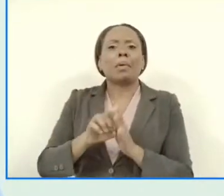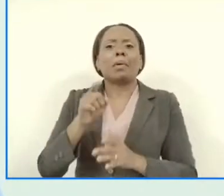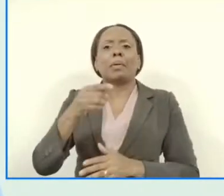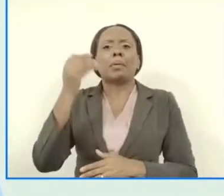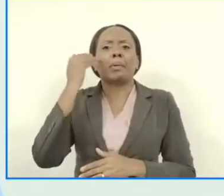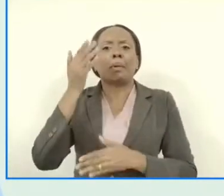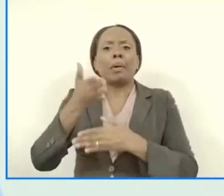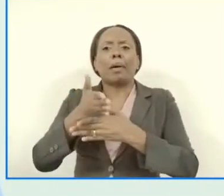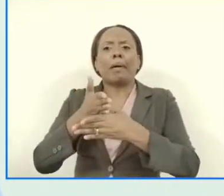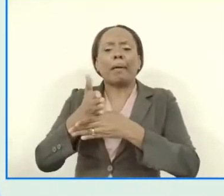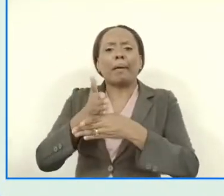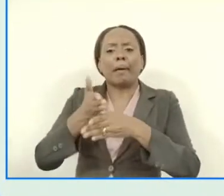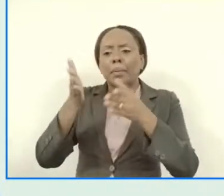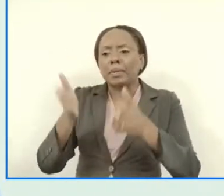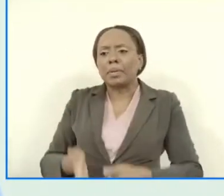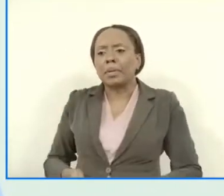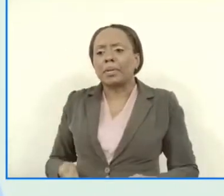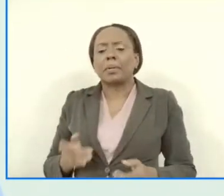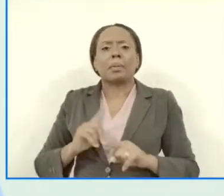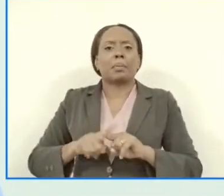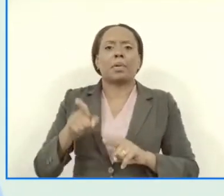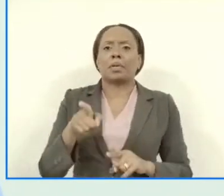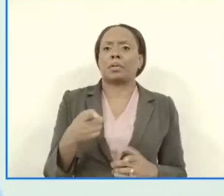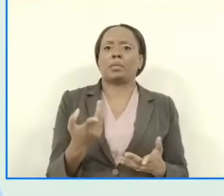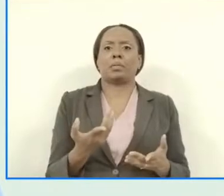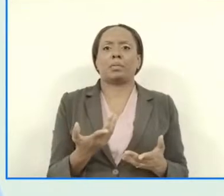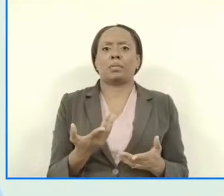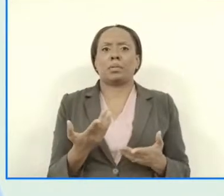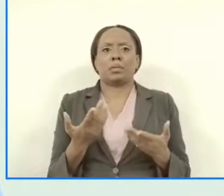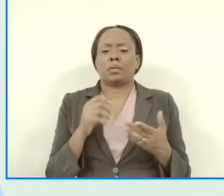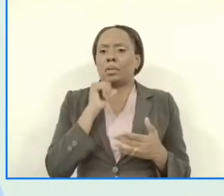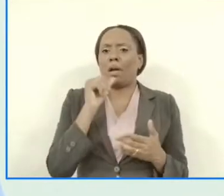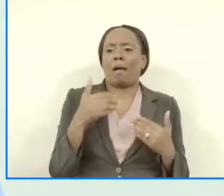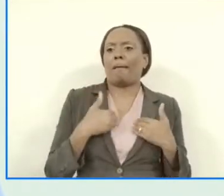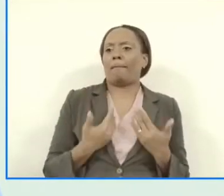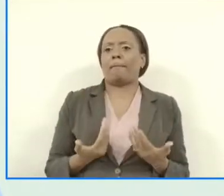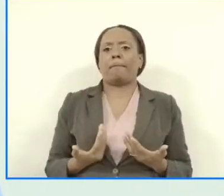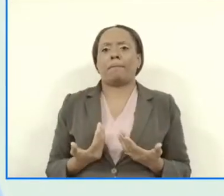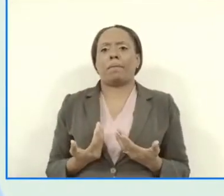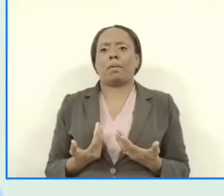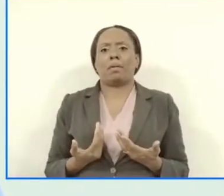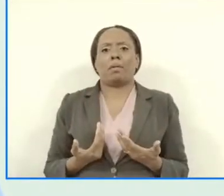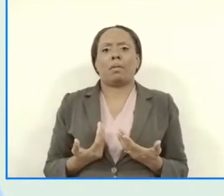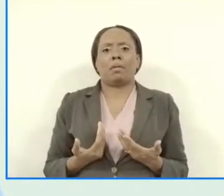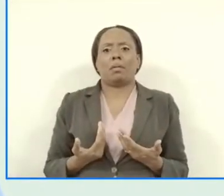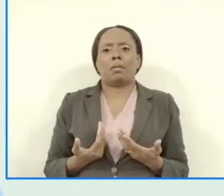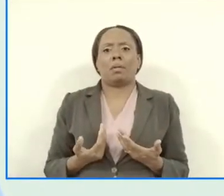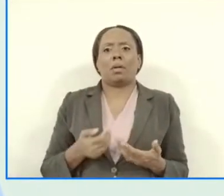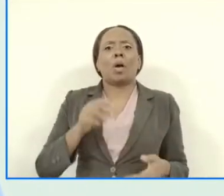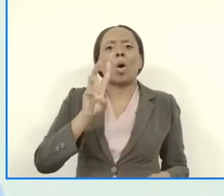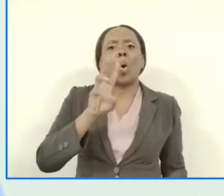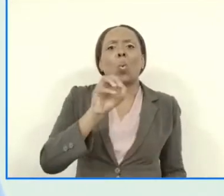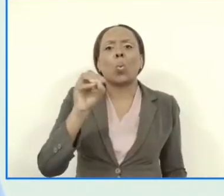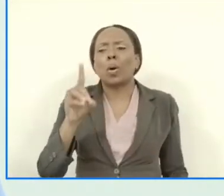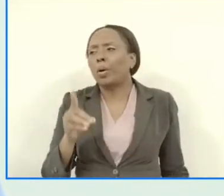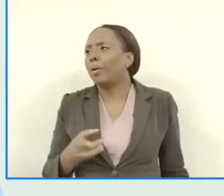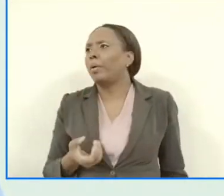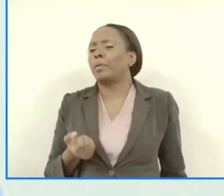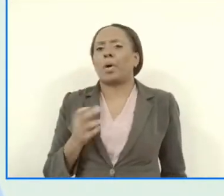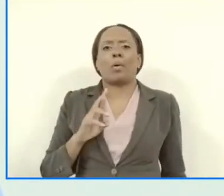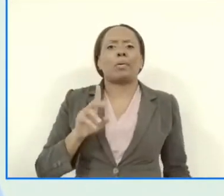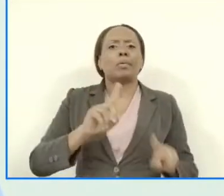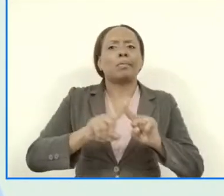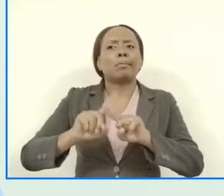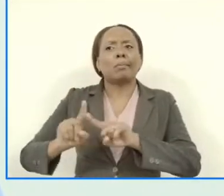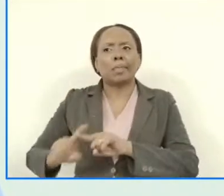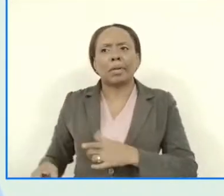get it put back on, but you just can't get the materials, we can help you with that. As I said, as the questions come in, we'll be a bit more